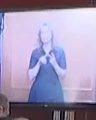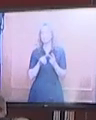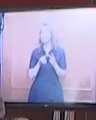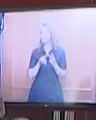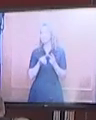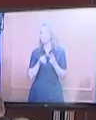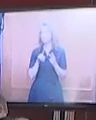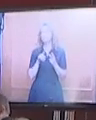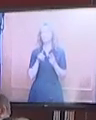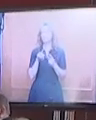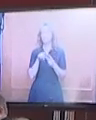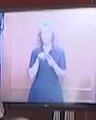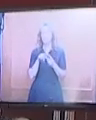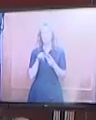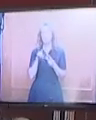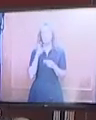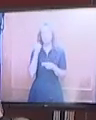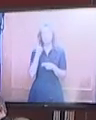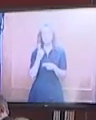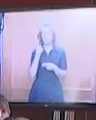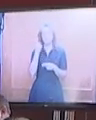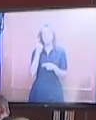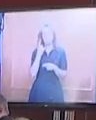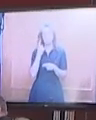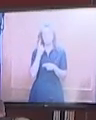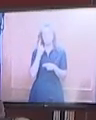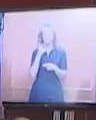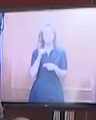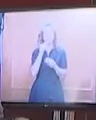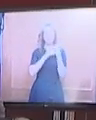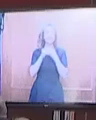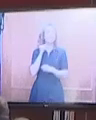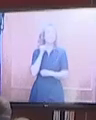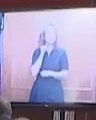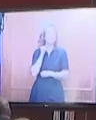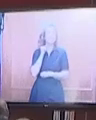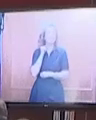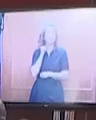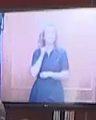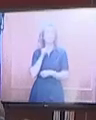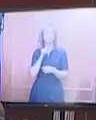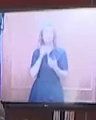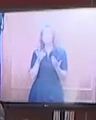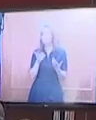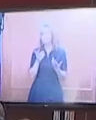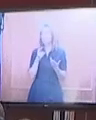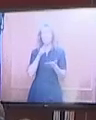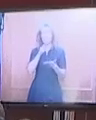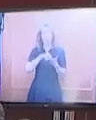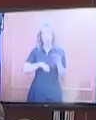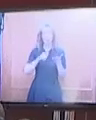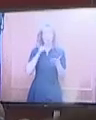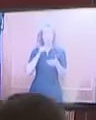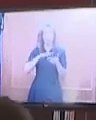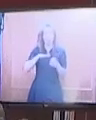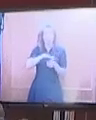Duros. I was wondering about meat consumption, whether if you're sourcing your beef